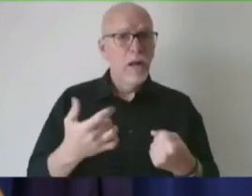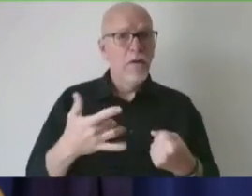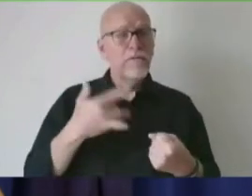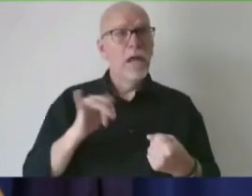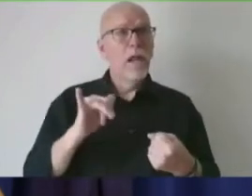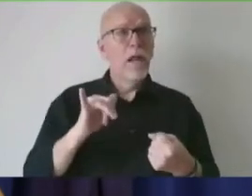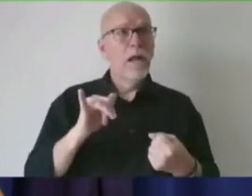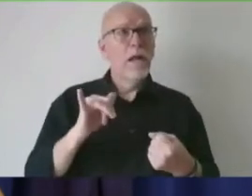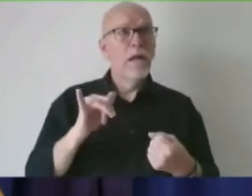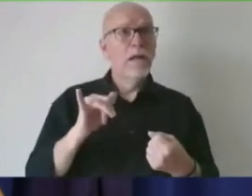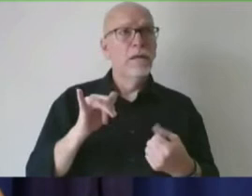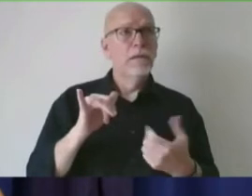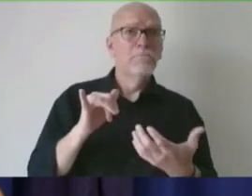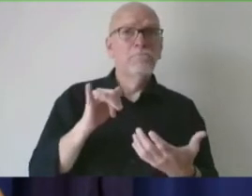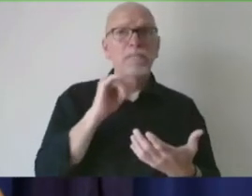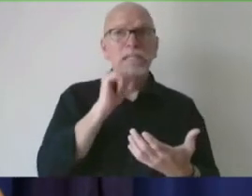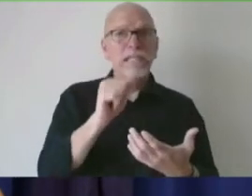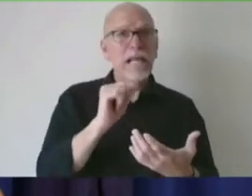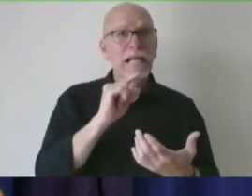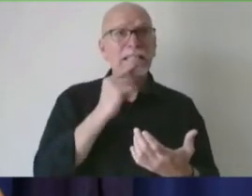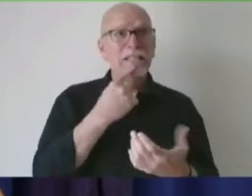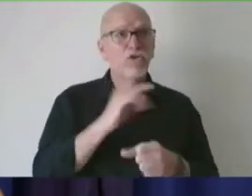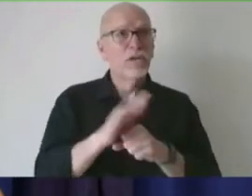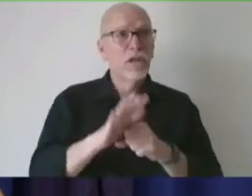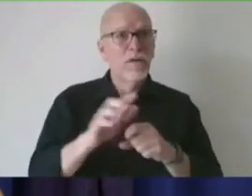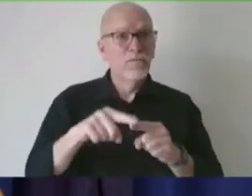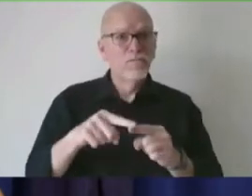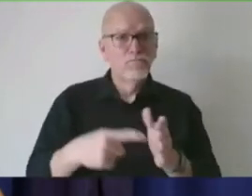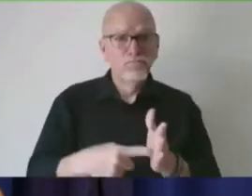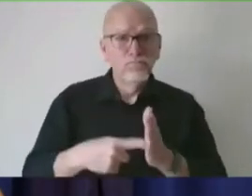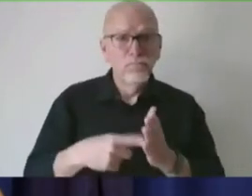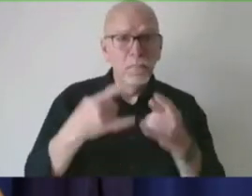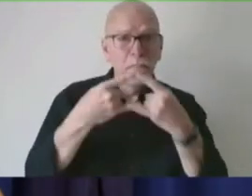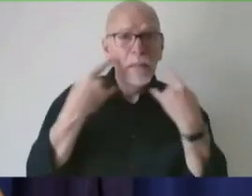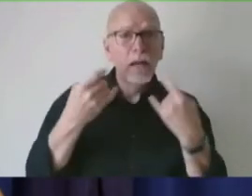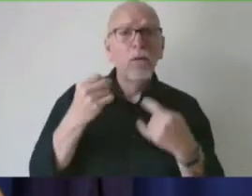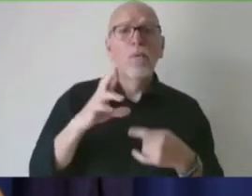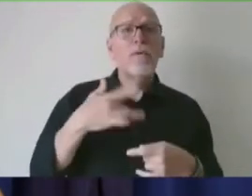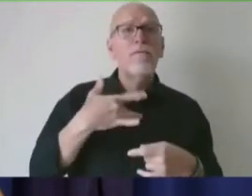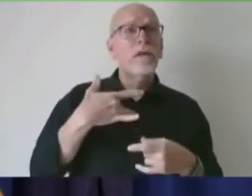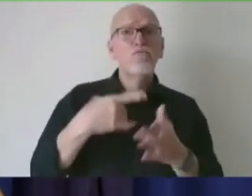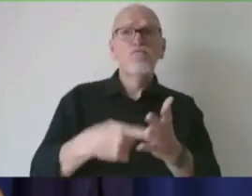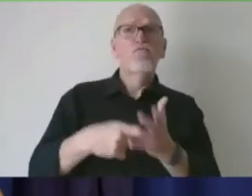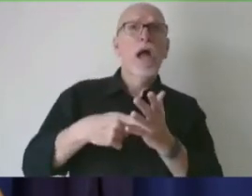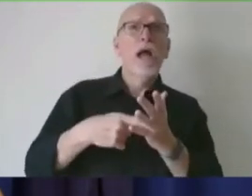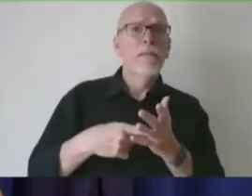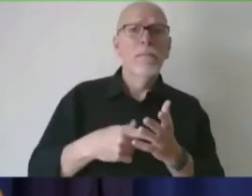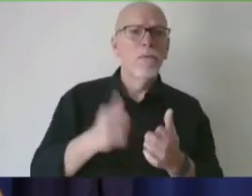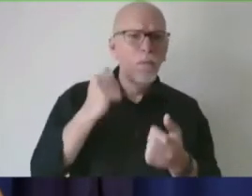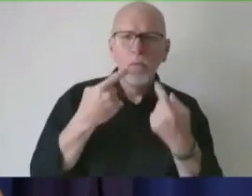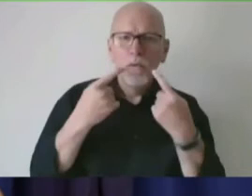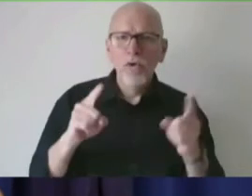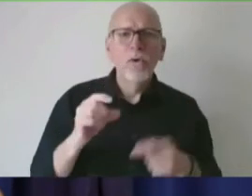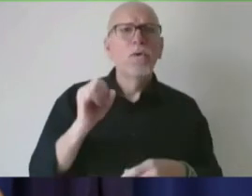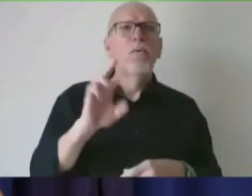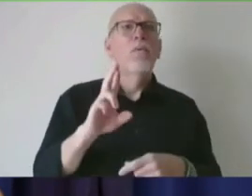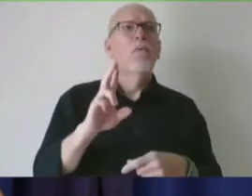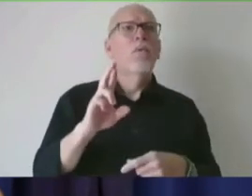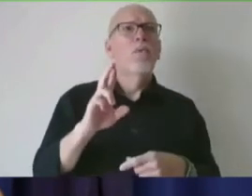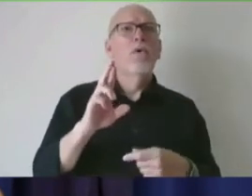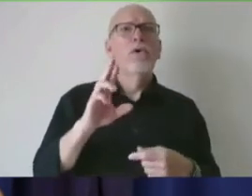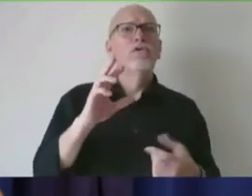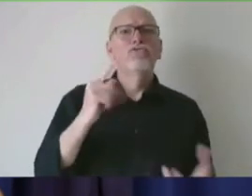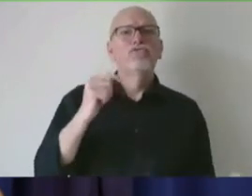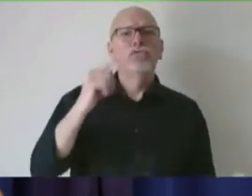yet serious enough to require masks, or that a requirement would not work? Or is this strictly a philosophical